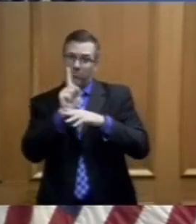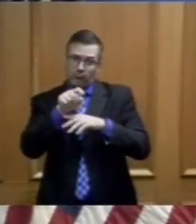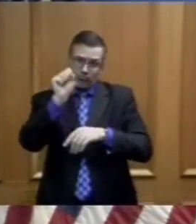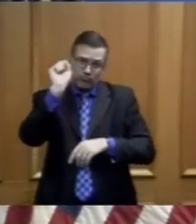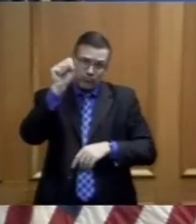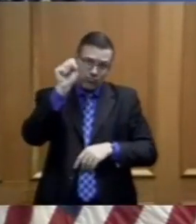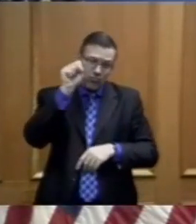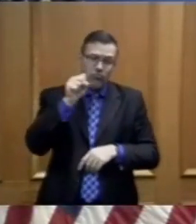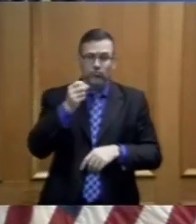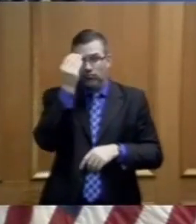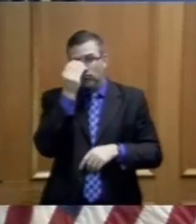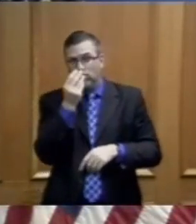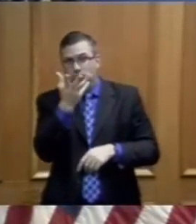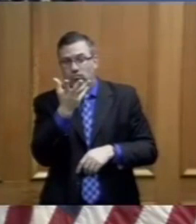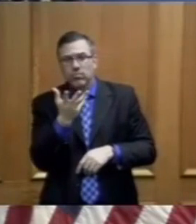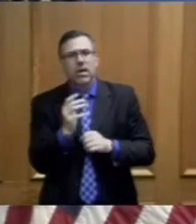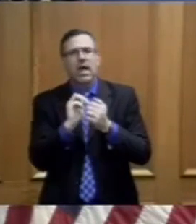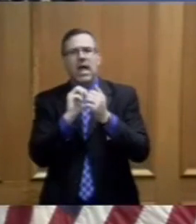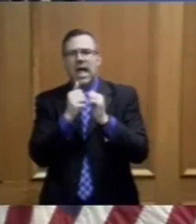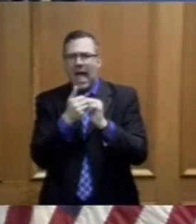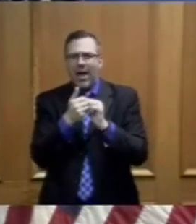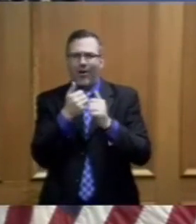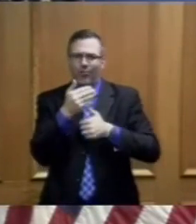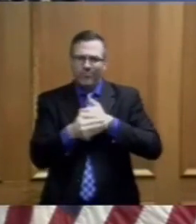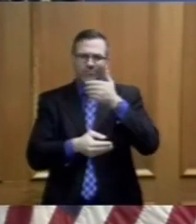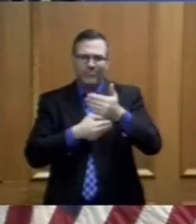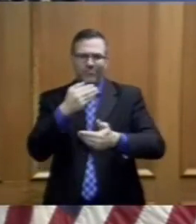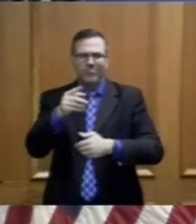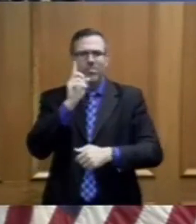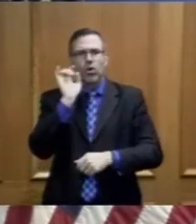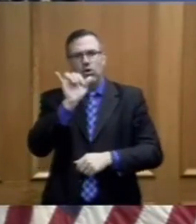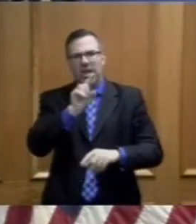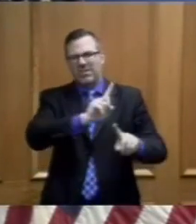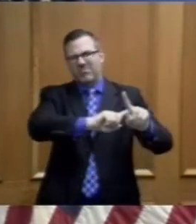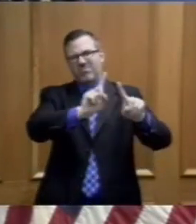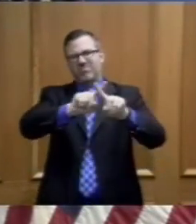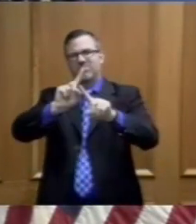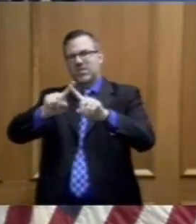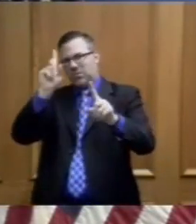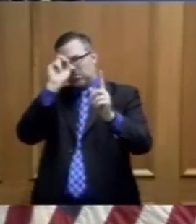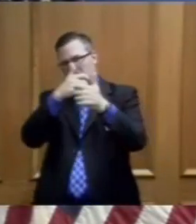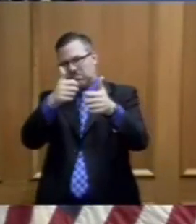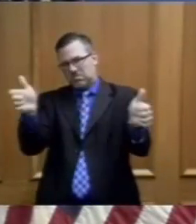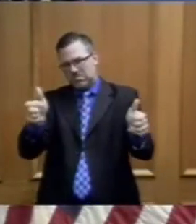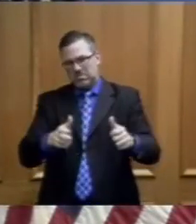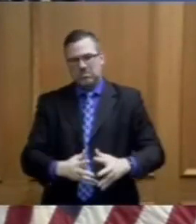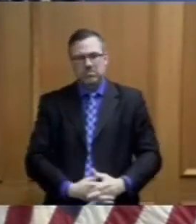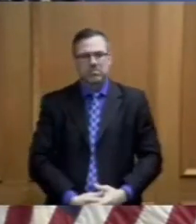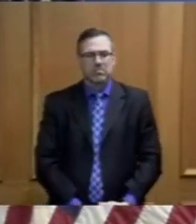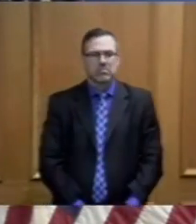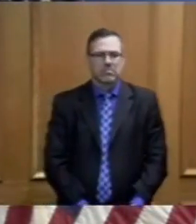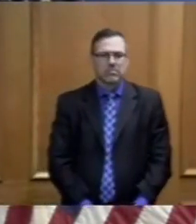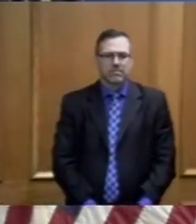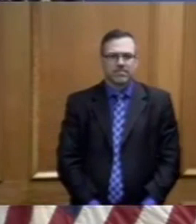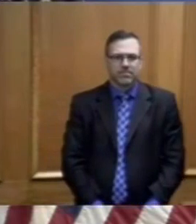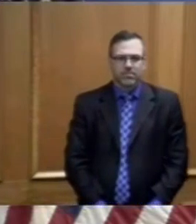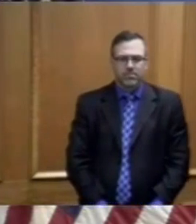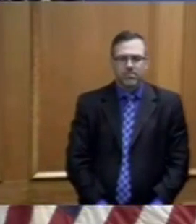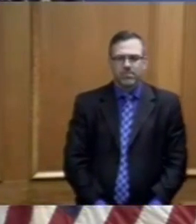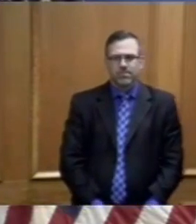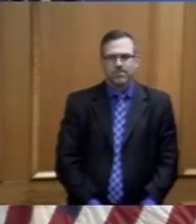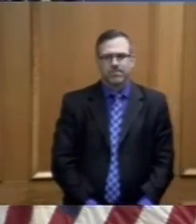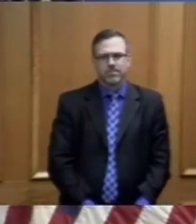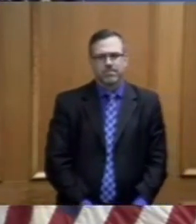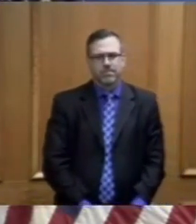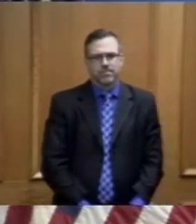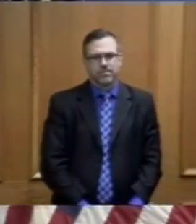enforcement specifics in each community, but they've been given the directive to enforce.